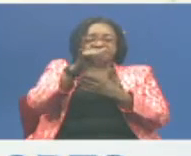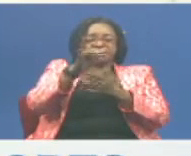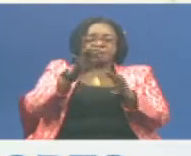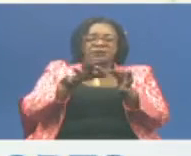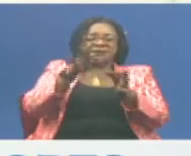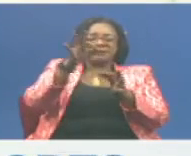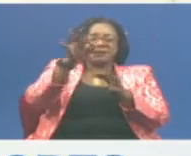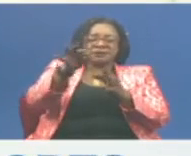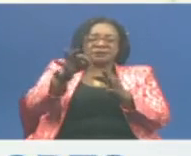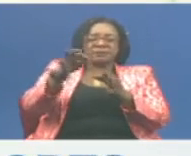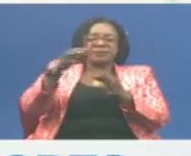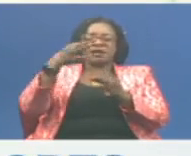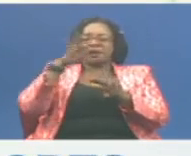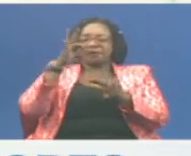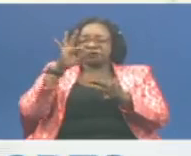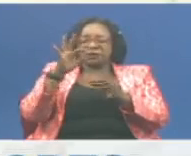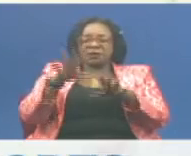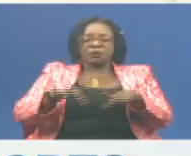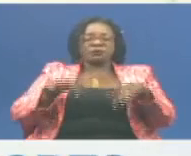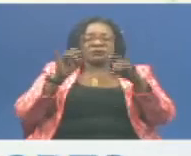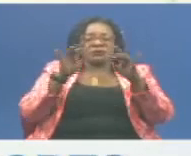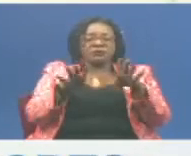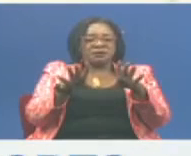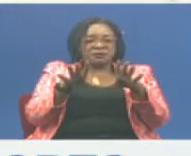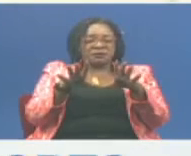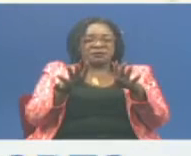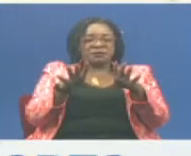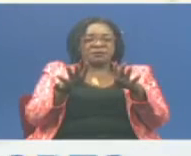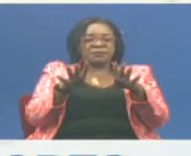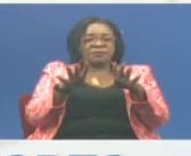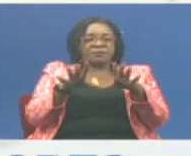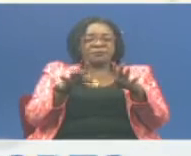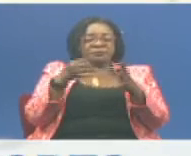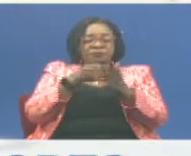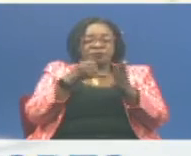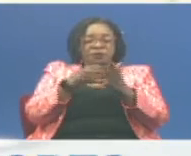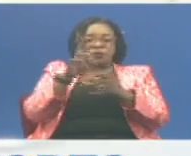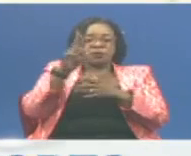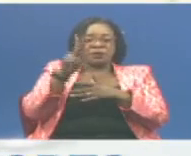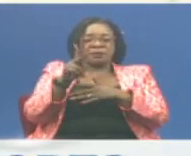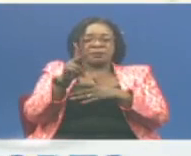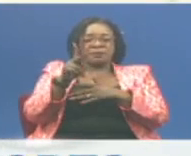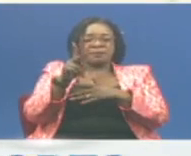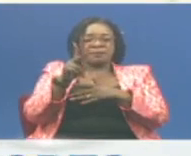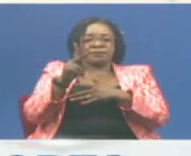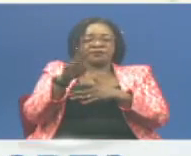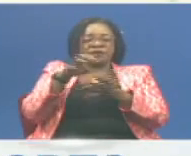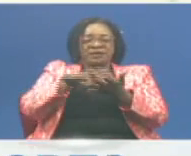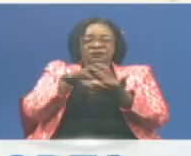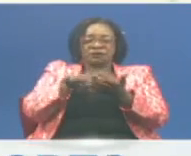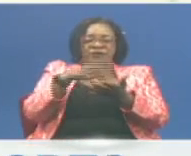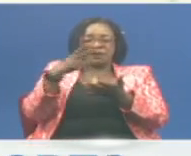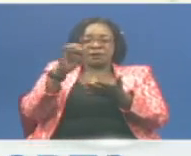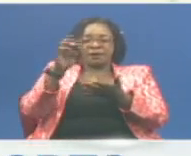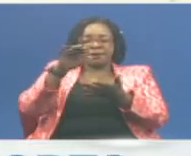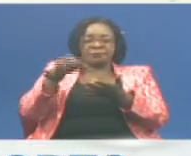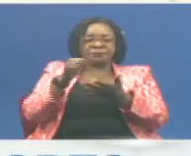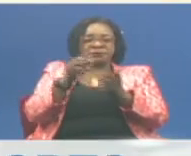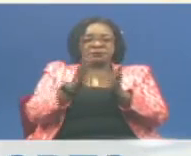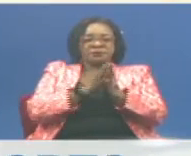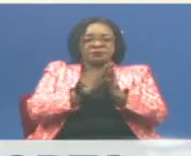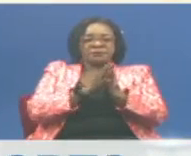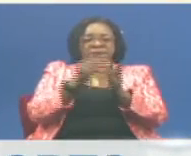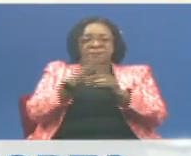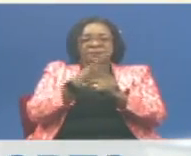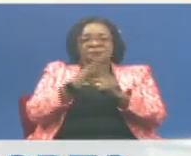in Russia, Australia, and even in the UK for the case of herbs, and Amsterdam for the case of herbs.